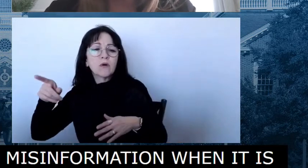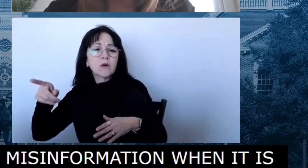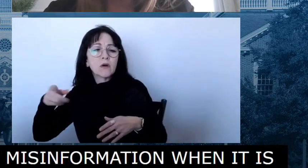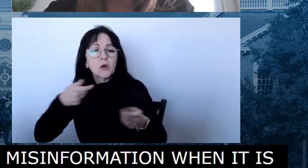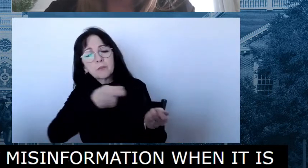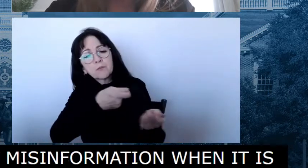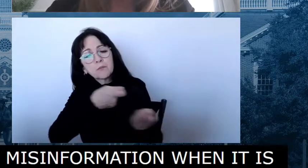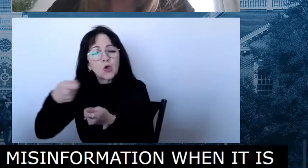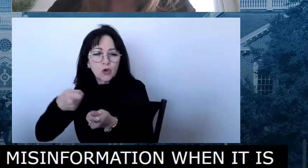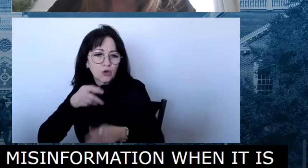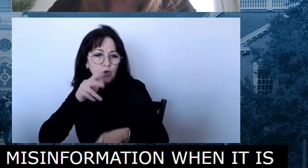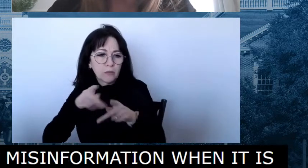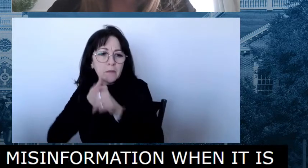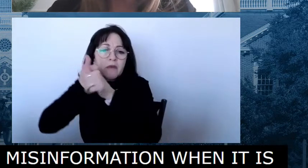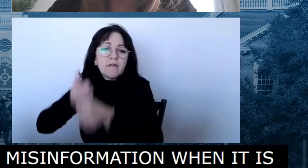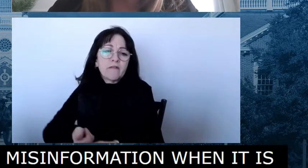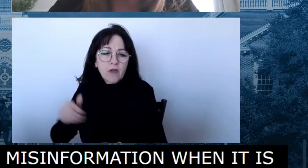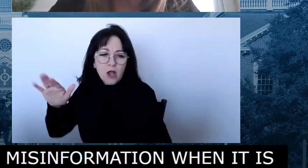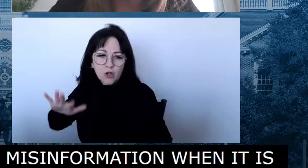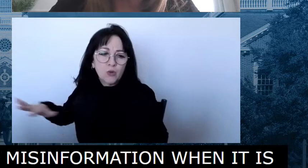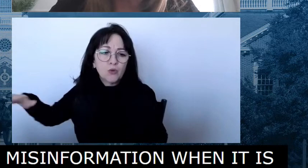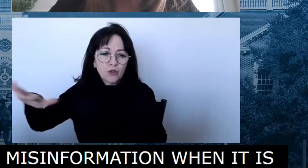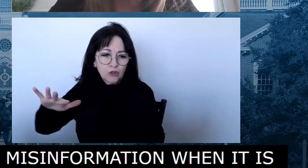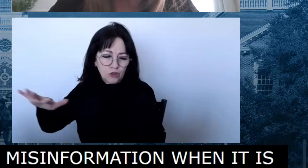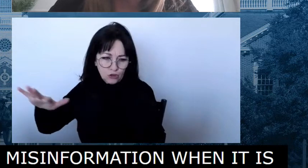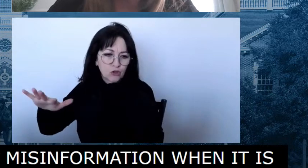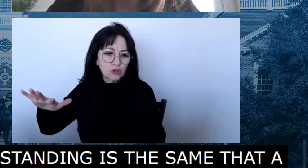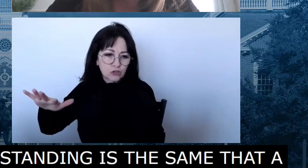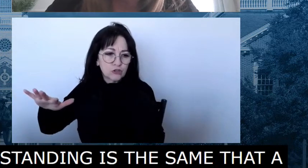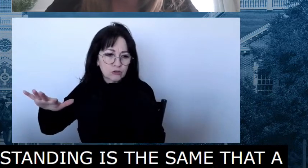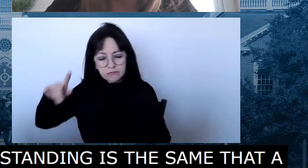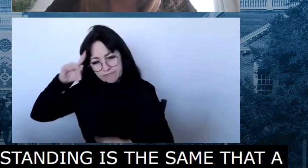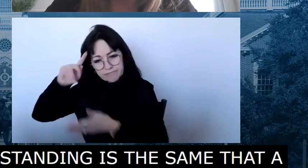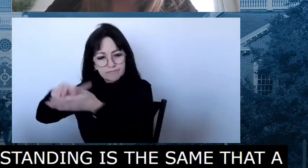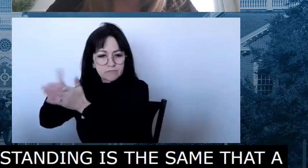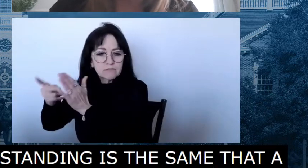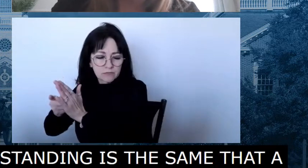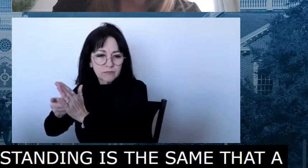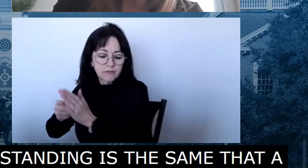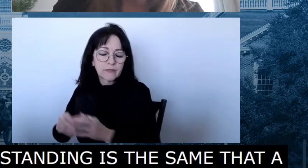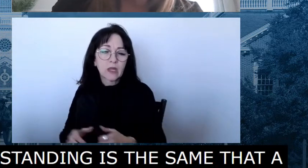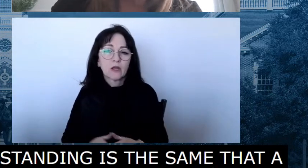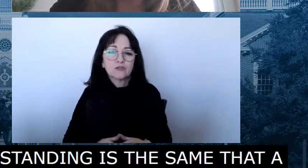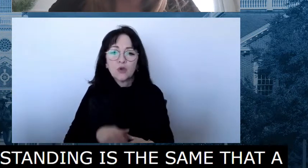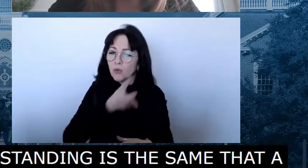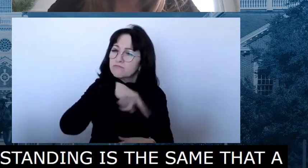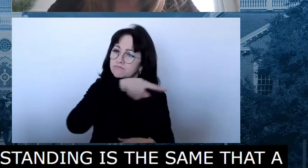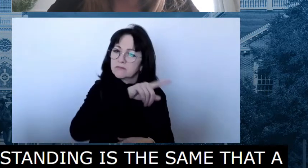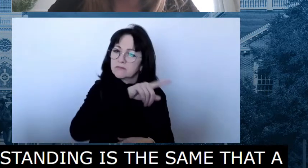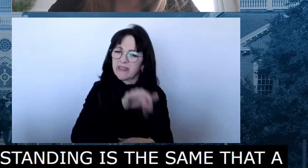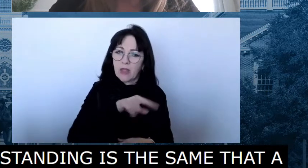that a lot of the misinformation is being pushed out by a few